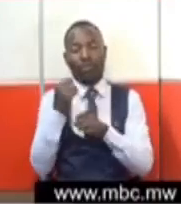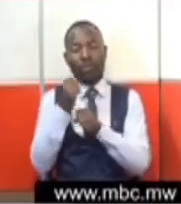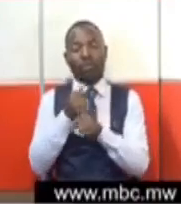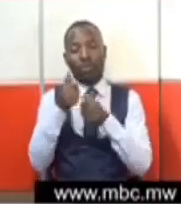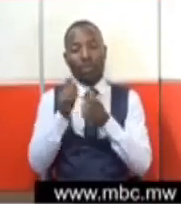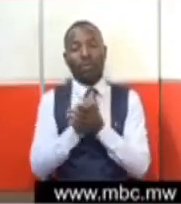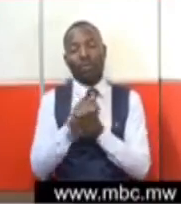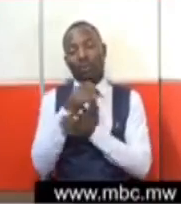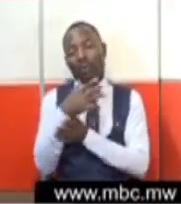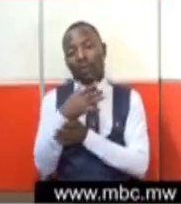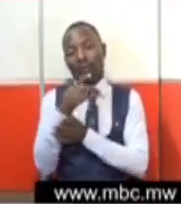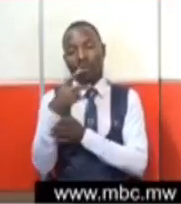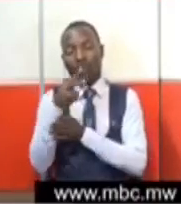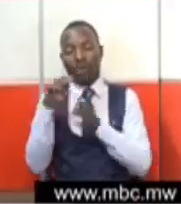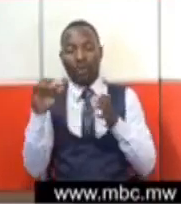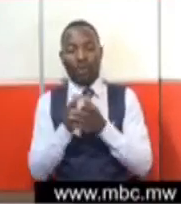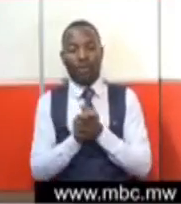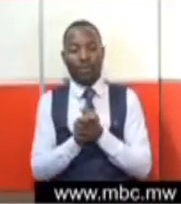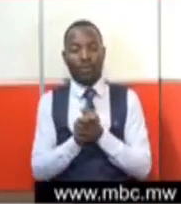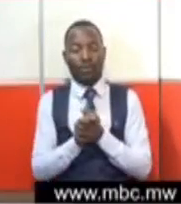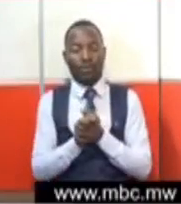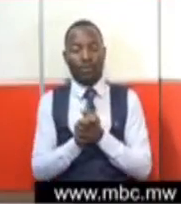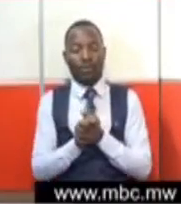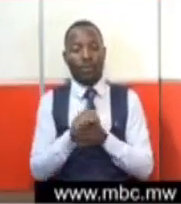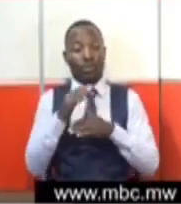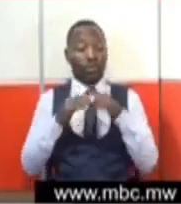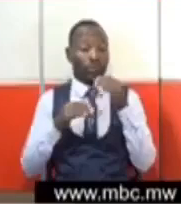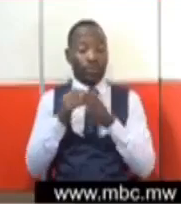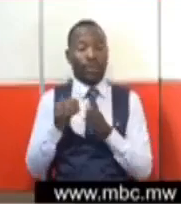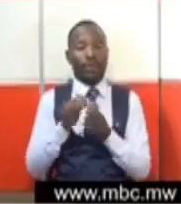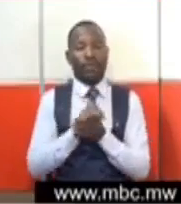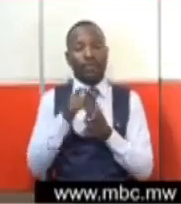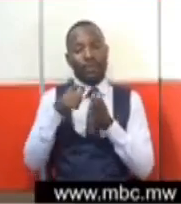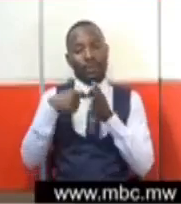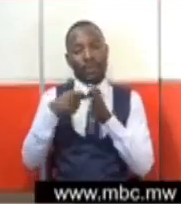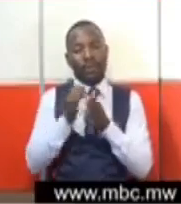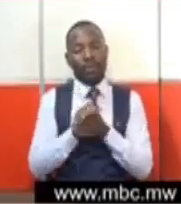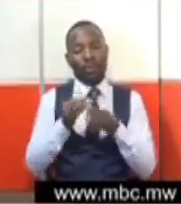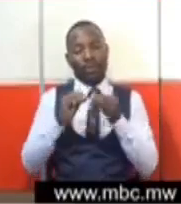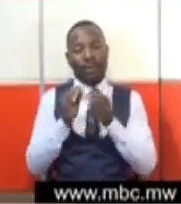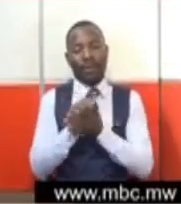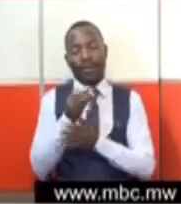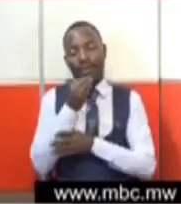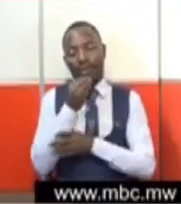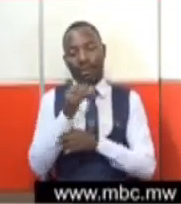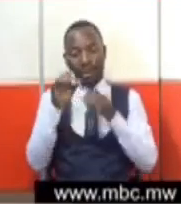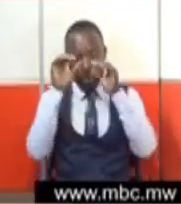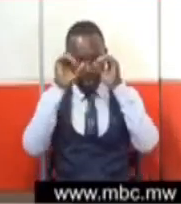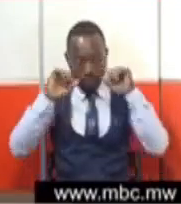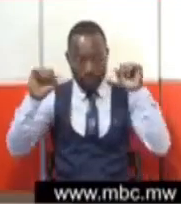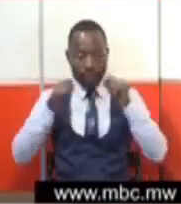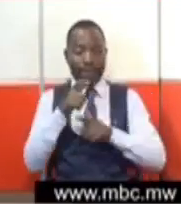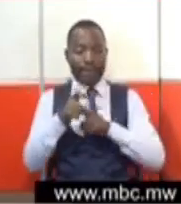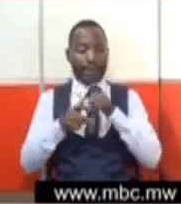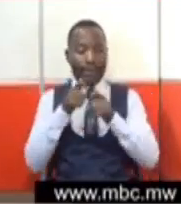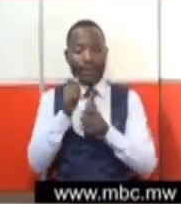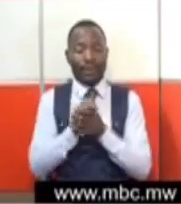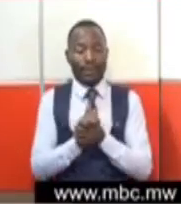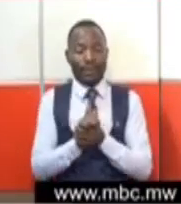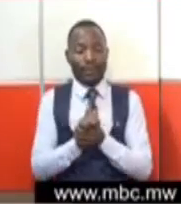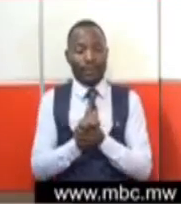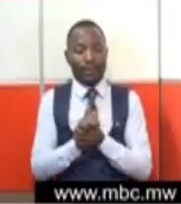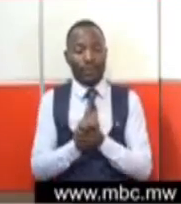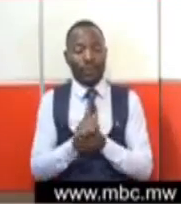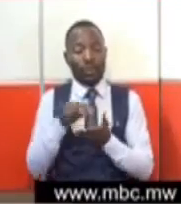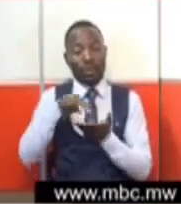million kwacha prudently to construct a maize shelter that produced feed for dairy livestock. National Coordinator